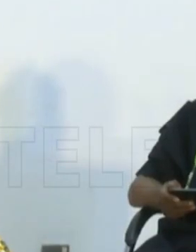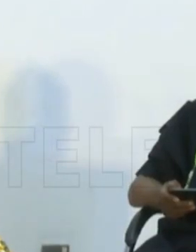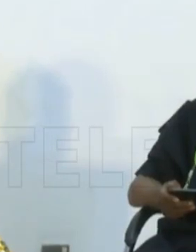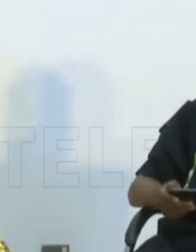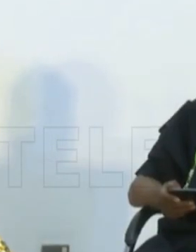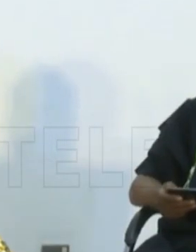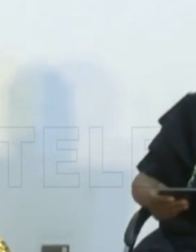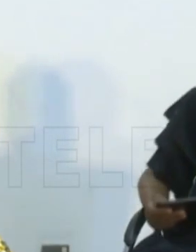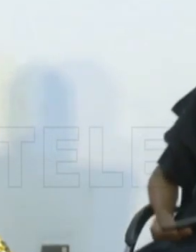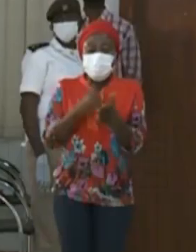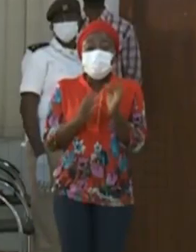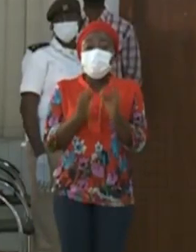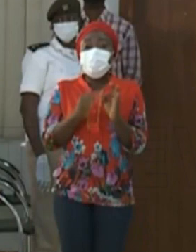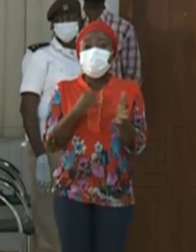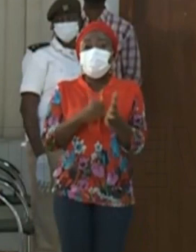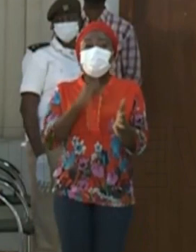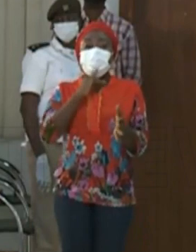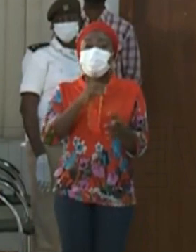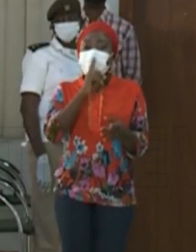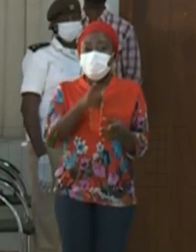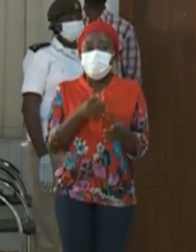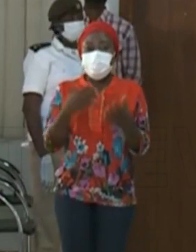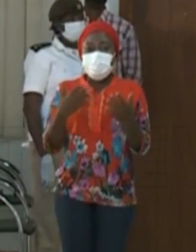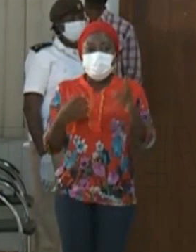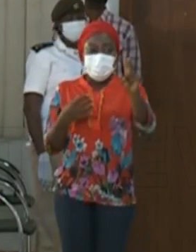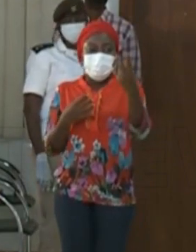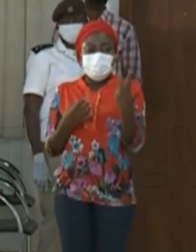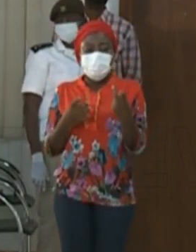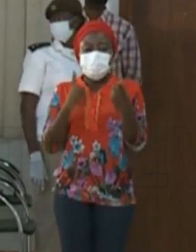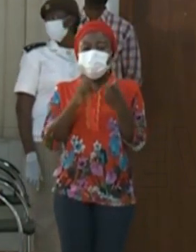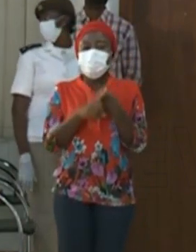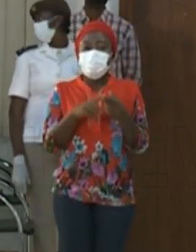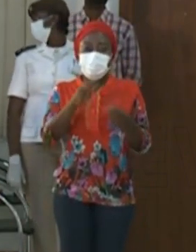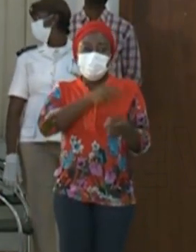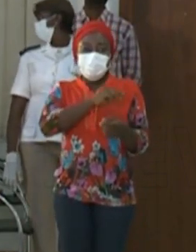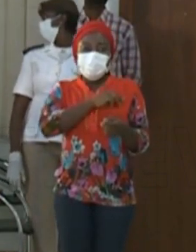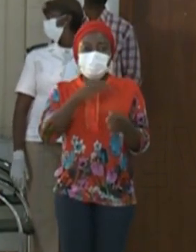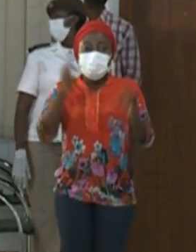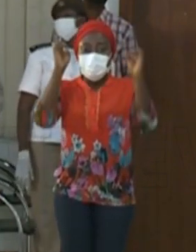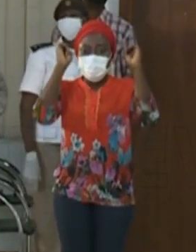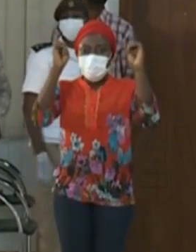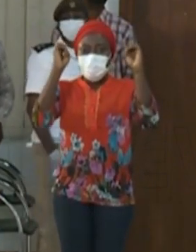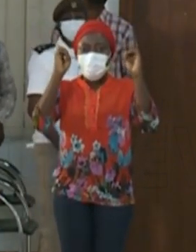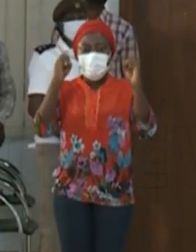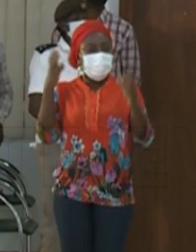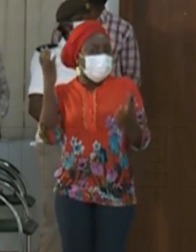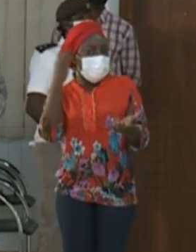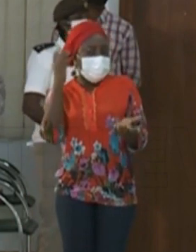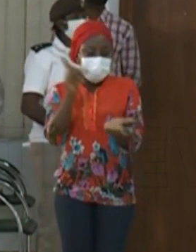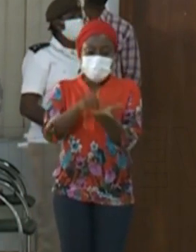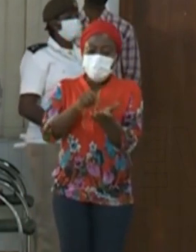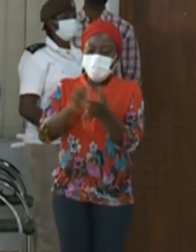Then secondly, sir, to the Minister of Education, there is a press release being circulated, especially on social